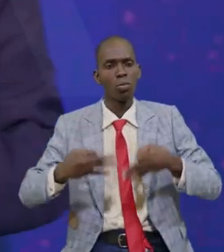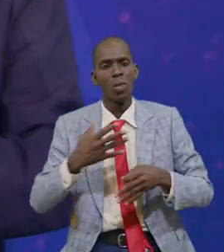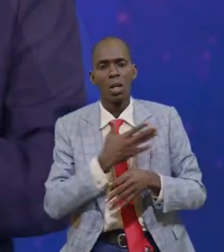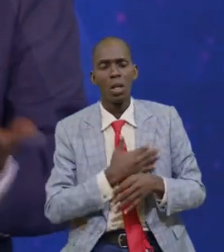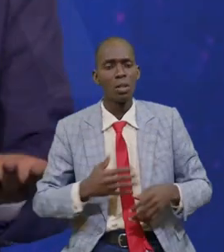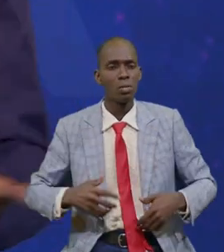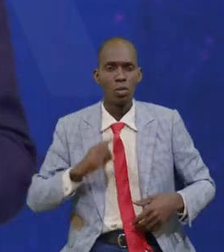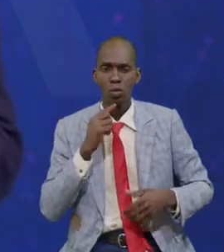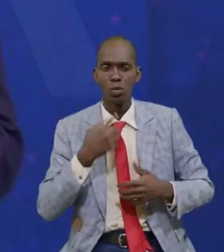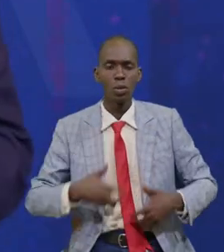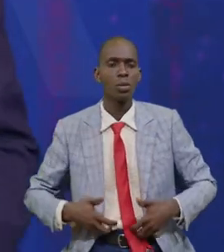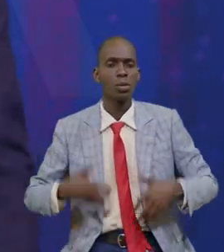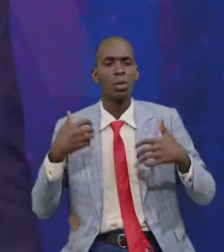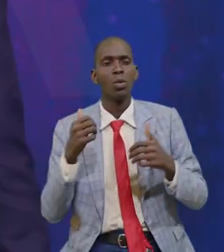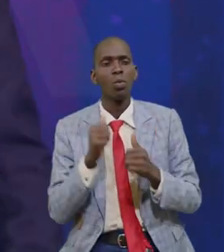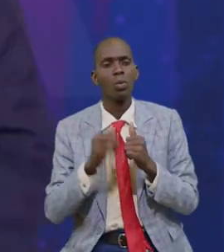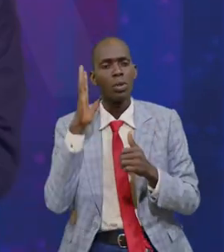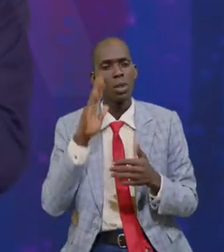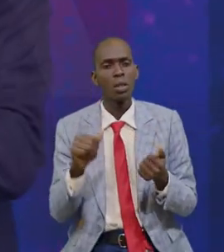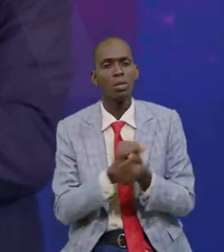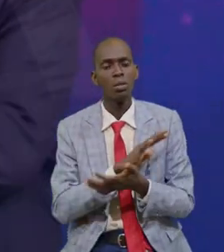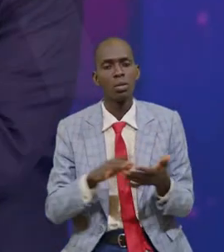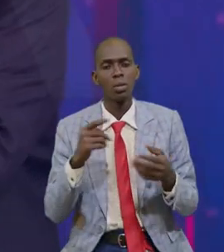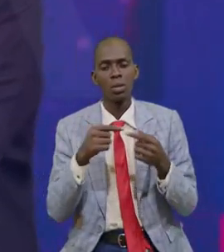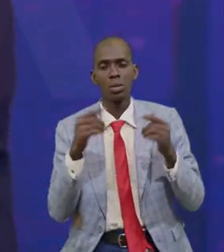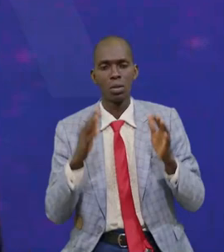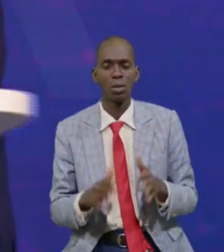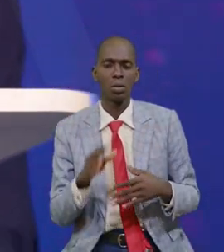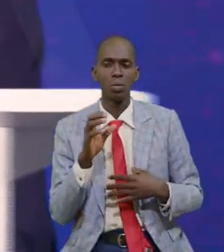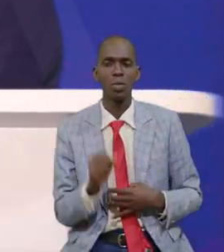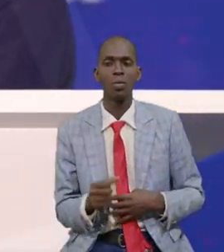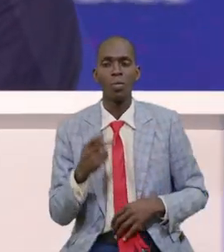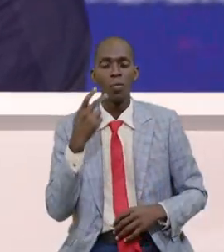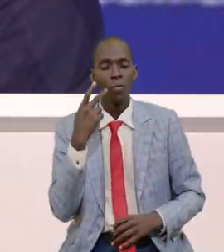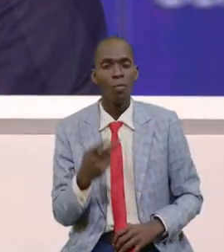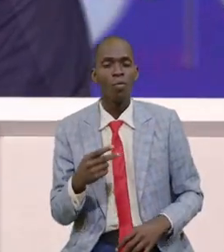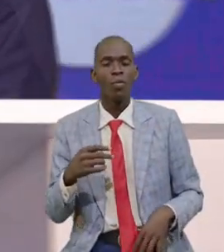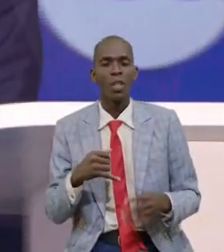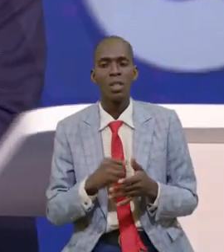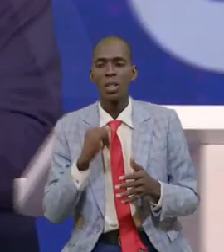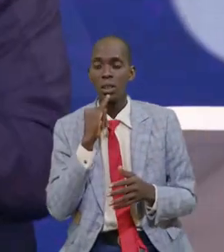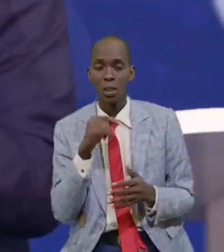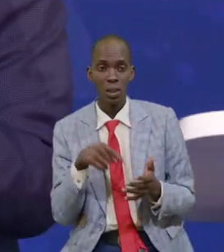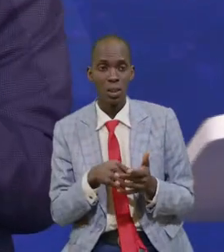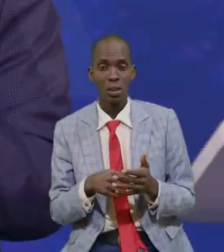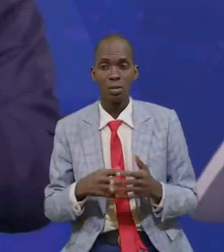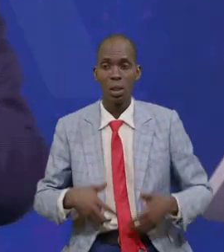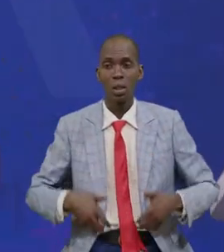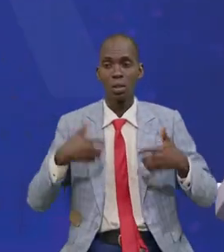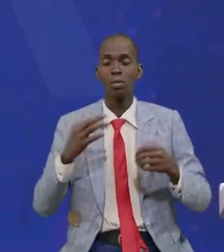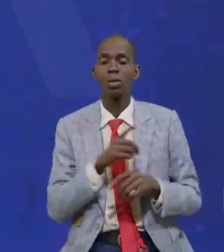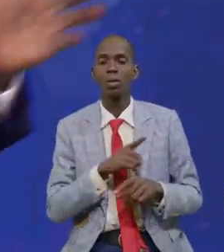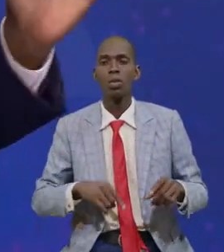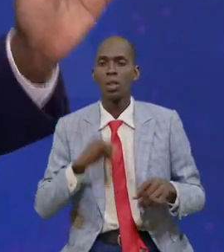which shall devour the adversaries. Now it's reserved for the adversaries. That Lord, in his